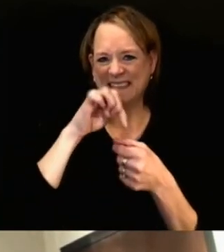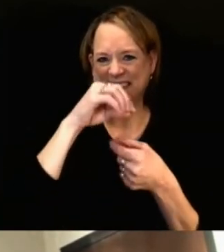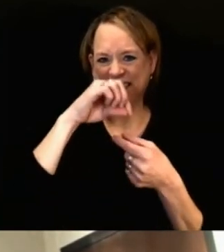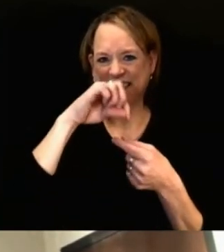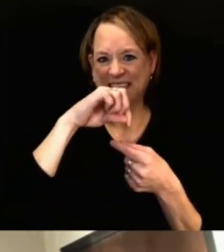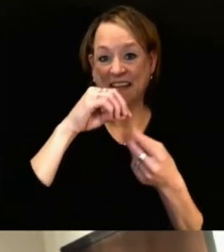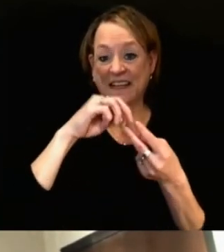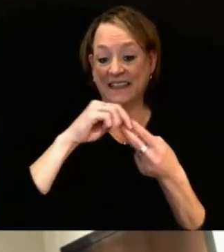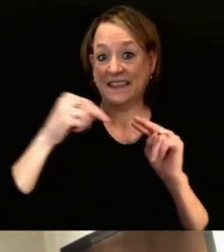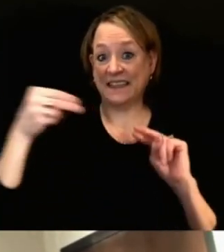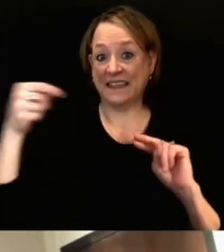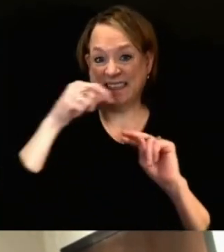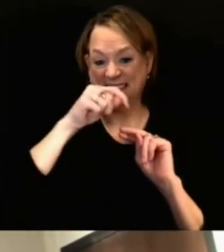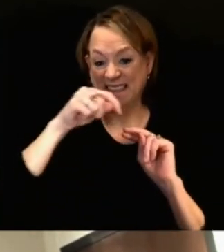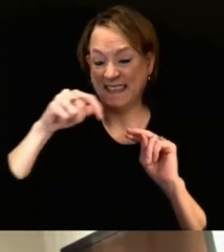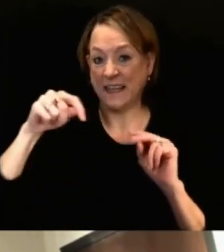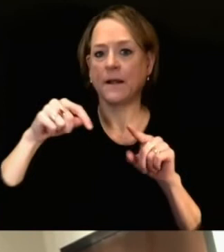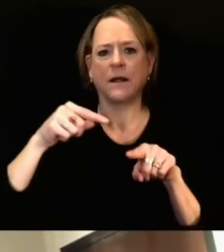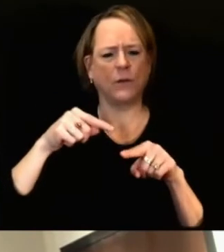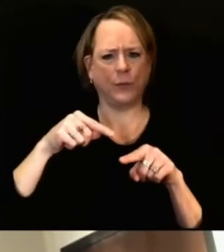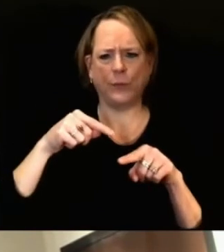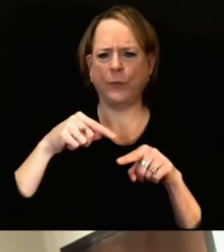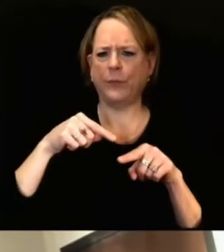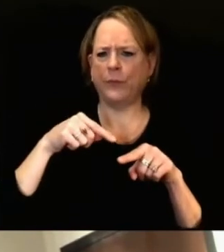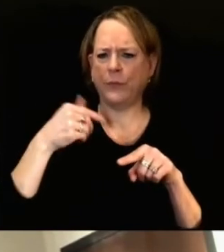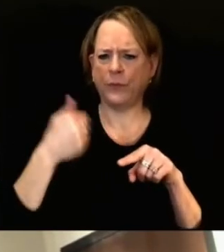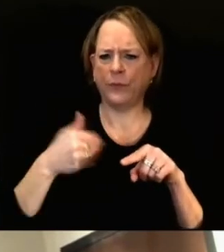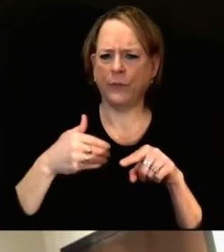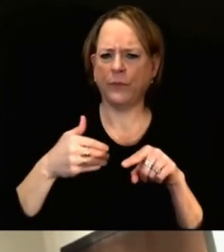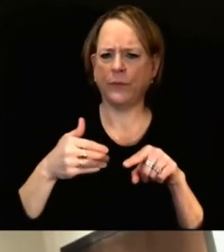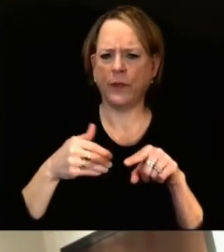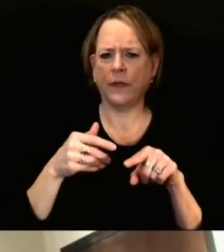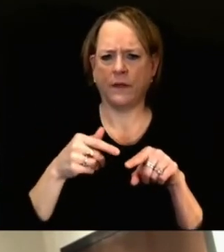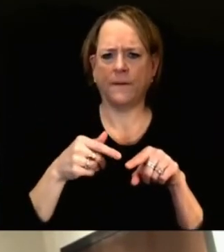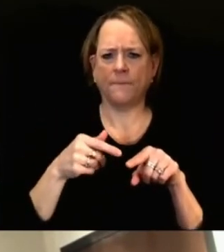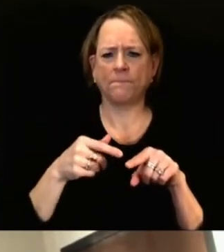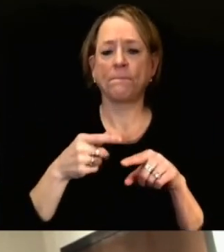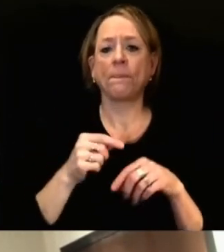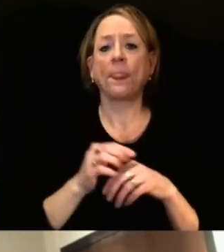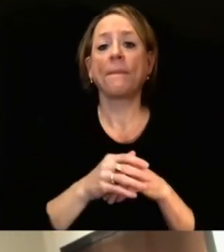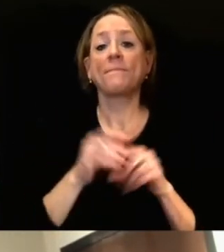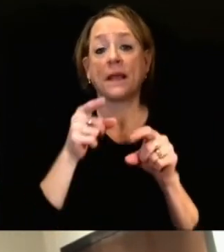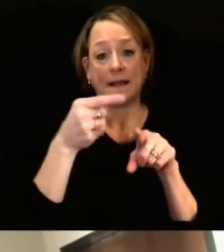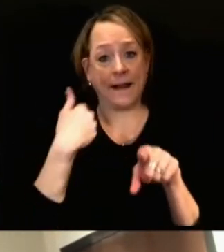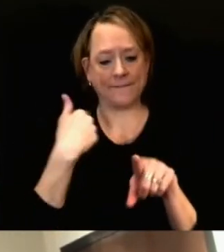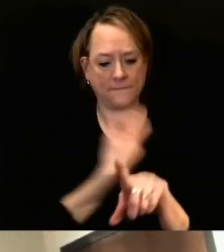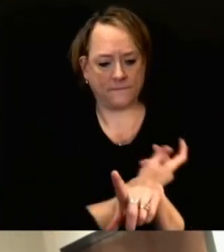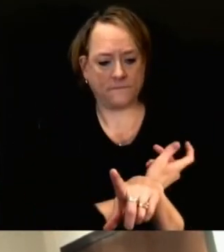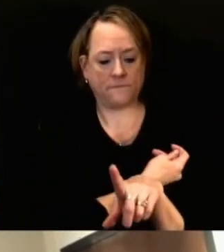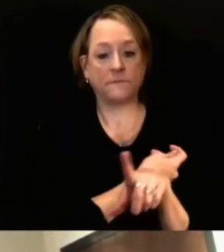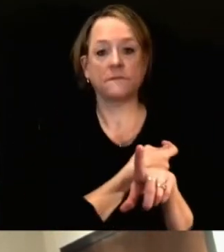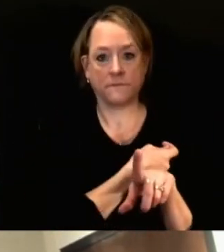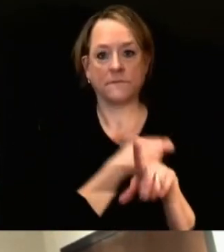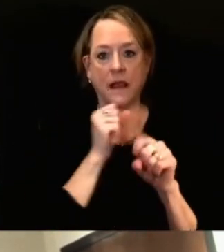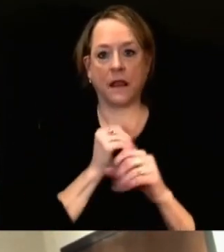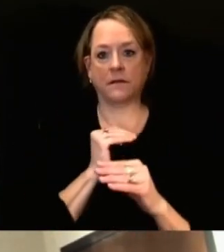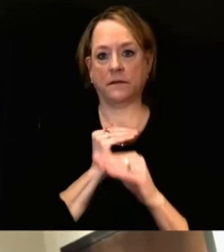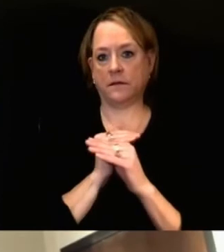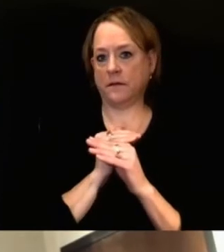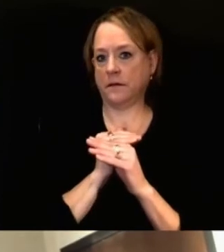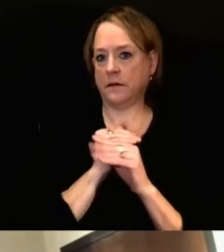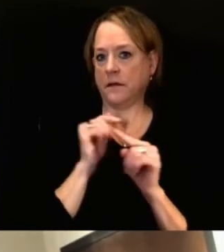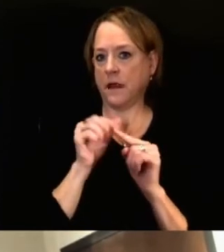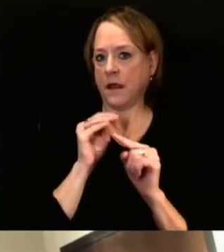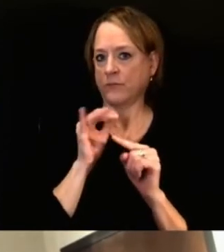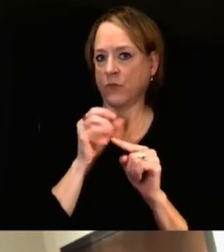the protection of vaccines, the vaccines are a little bit less effective against Omicron than it was for Delta or the